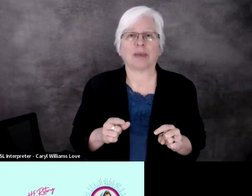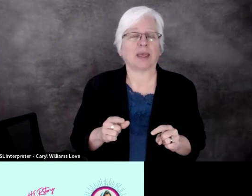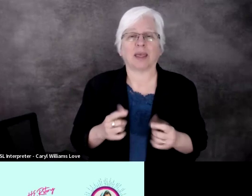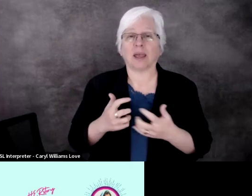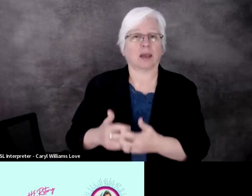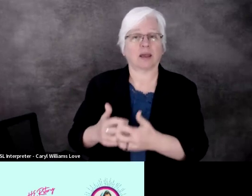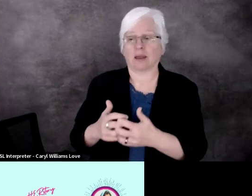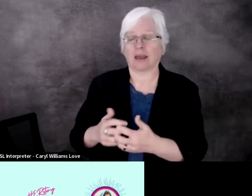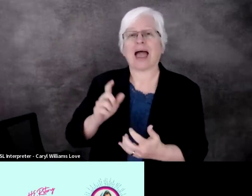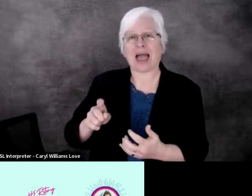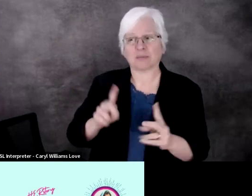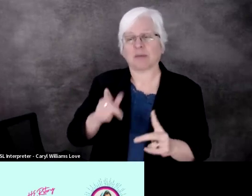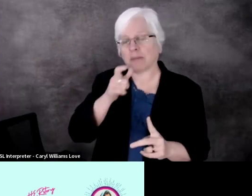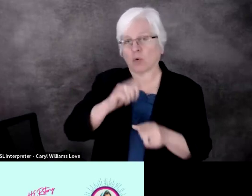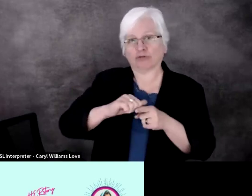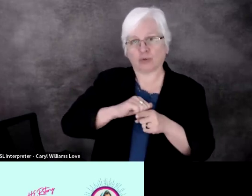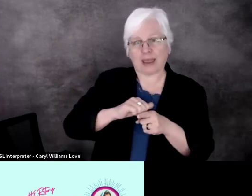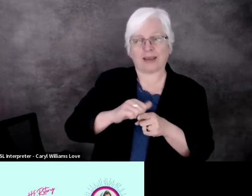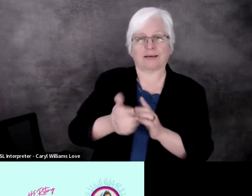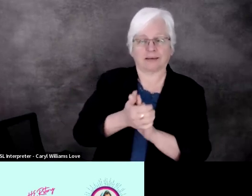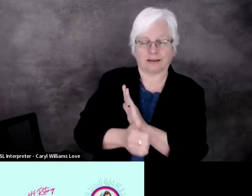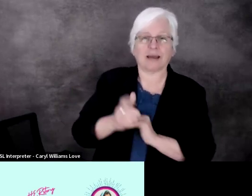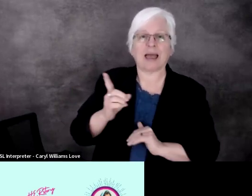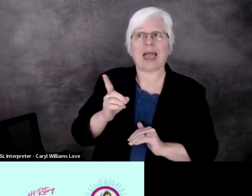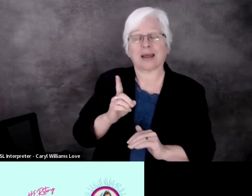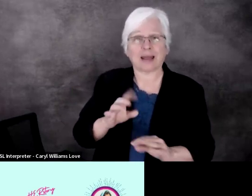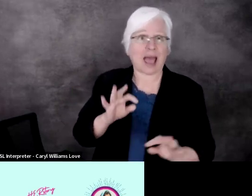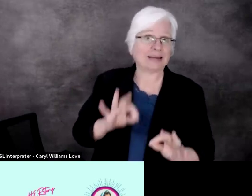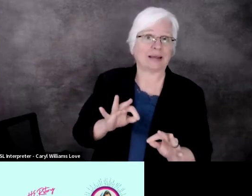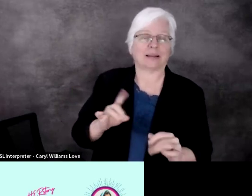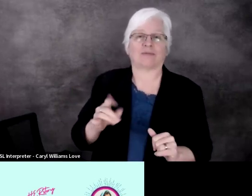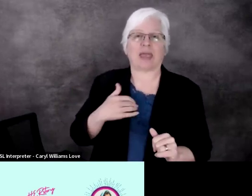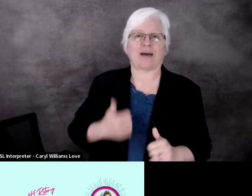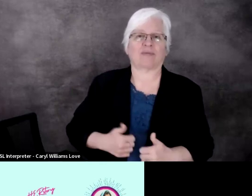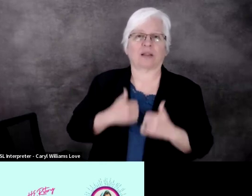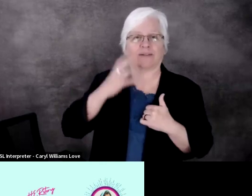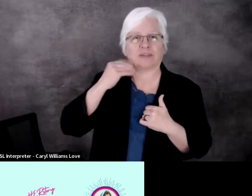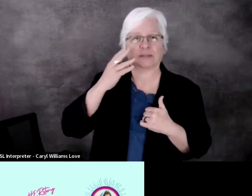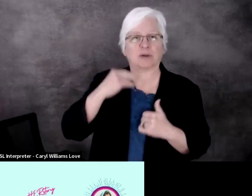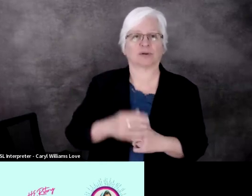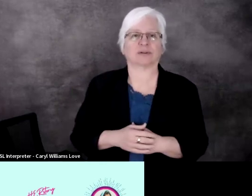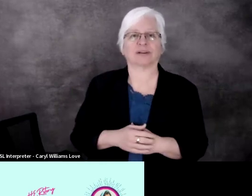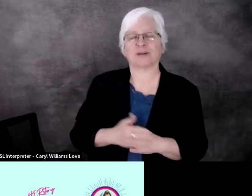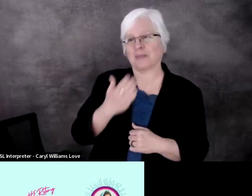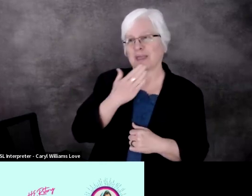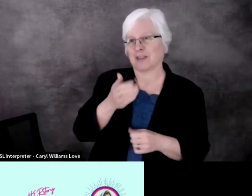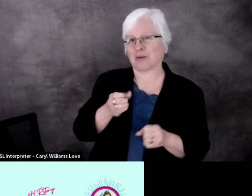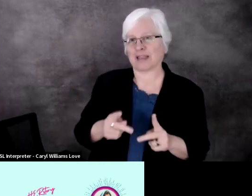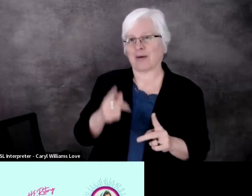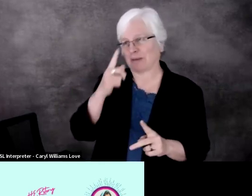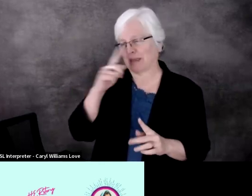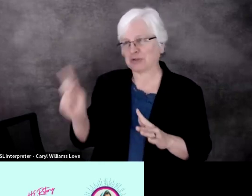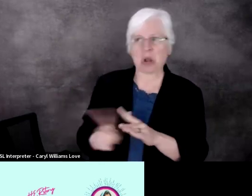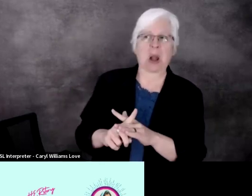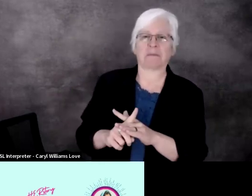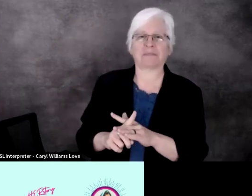are trained, talented, ideally who have that lived experience as well. So Jamie, thanks for letting me fly in with that comment. I always find